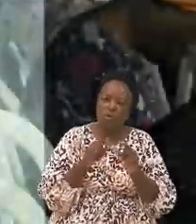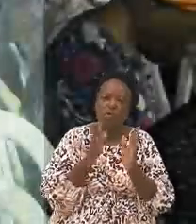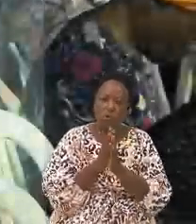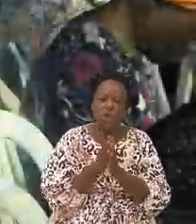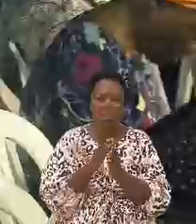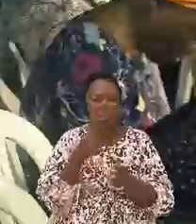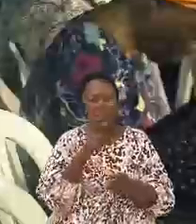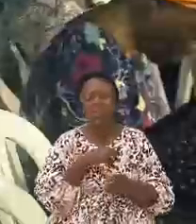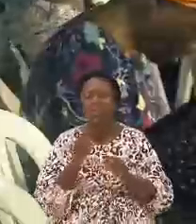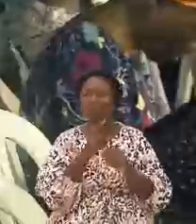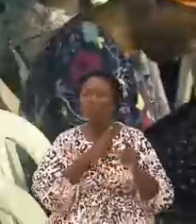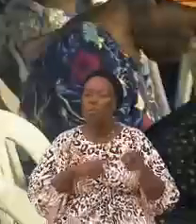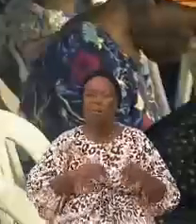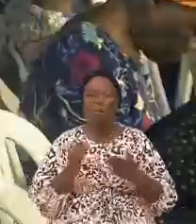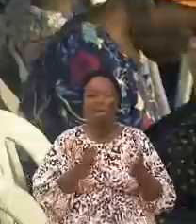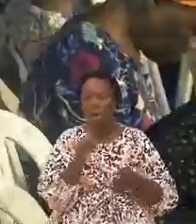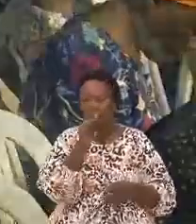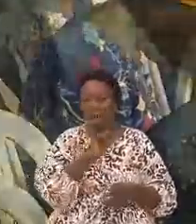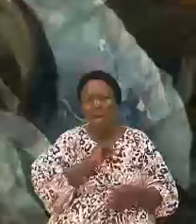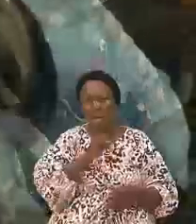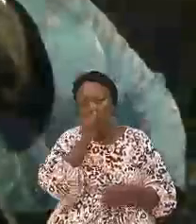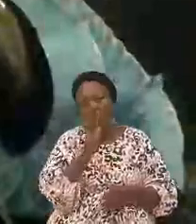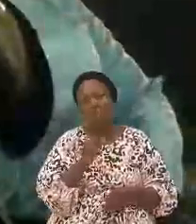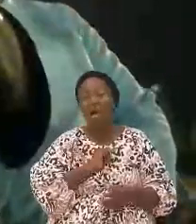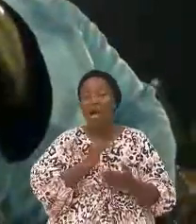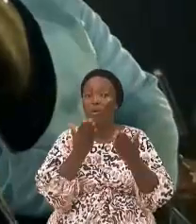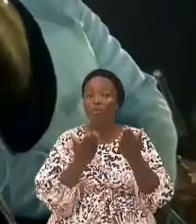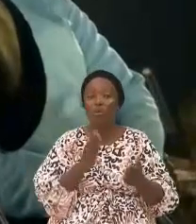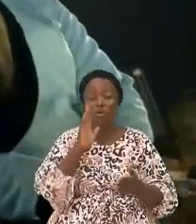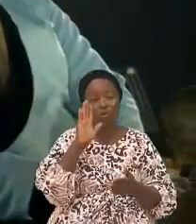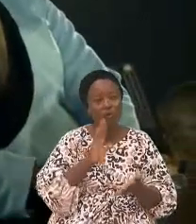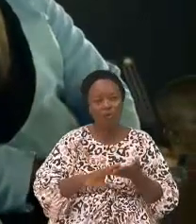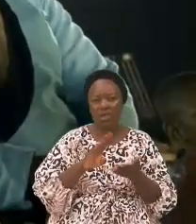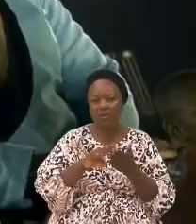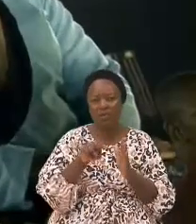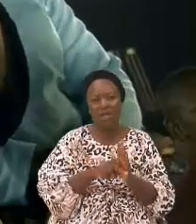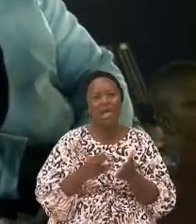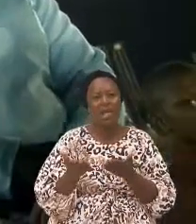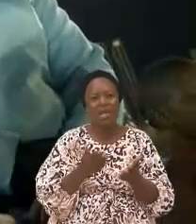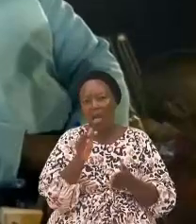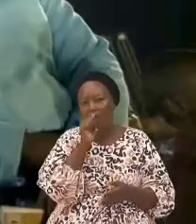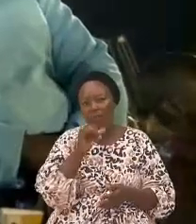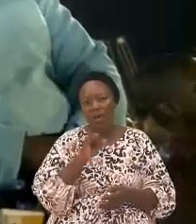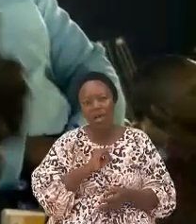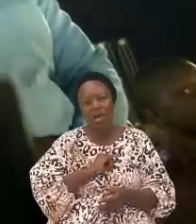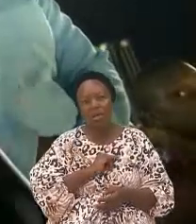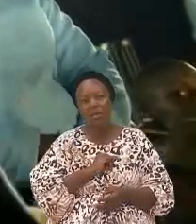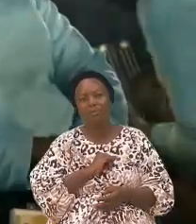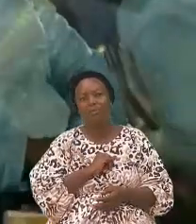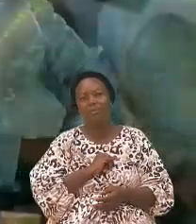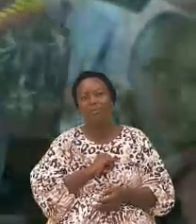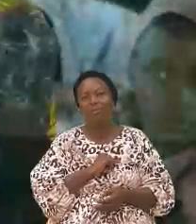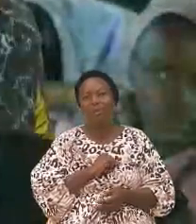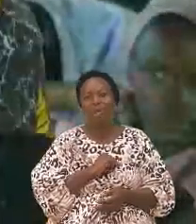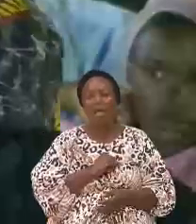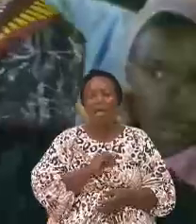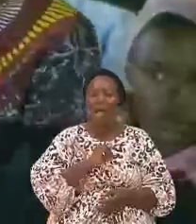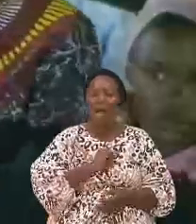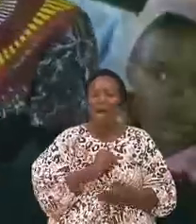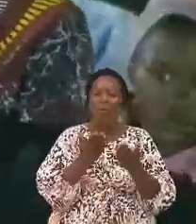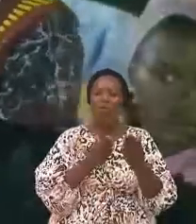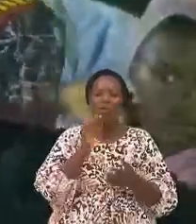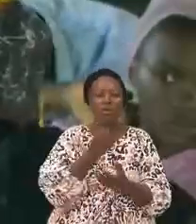up and say, Lord, here I am. I want your forgiveness. Here I am.